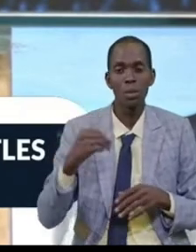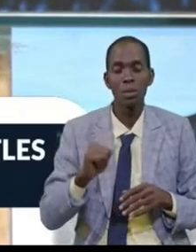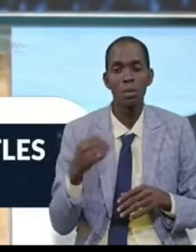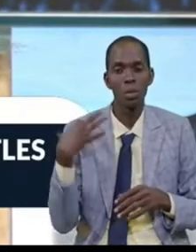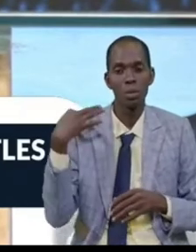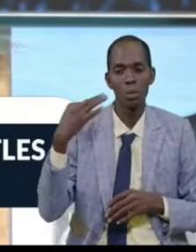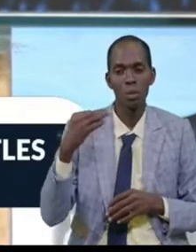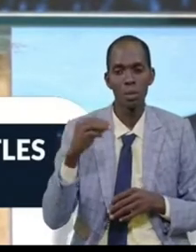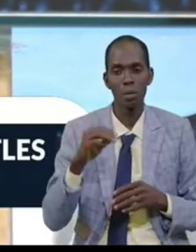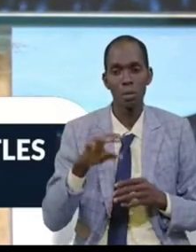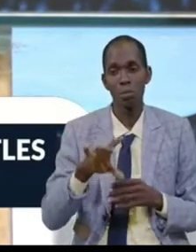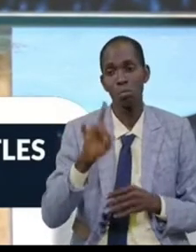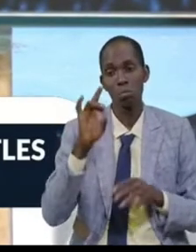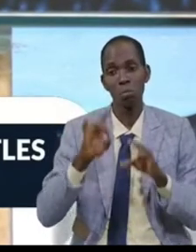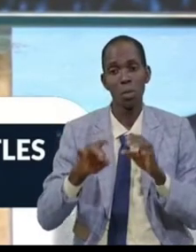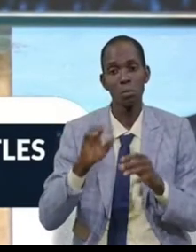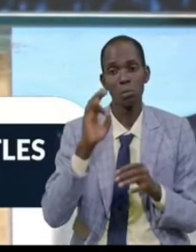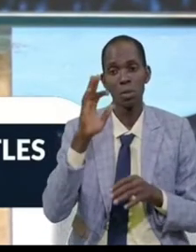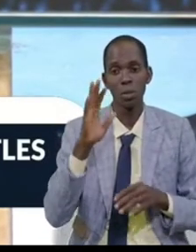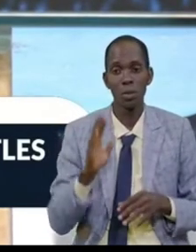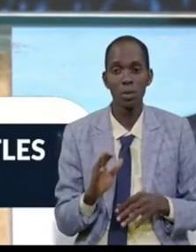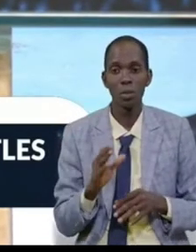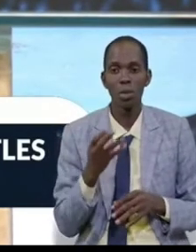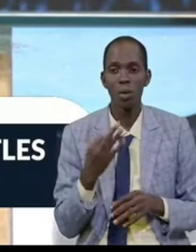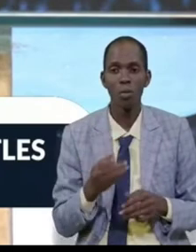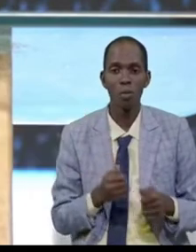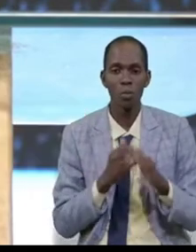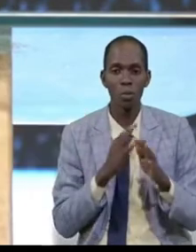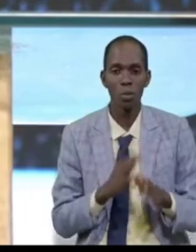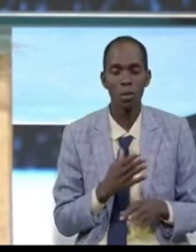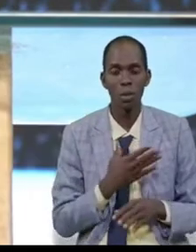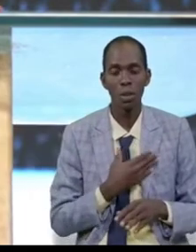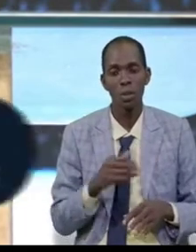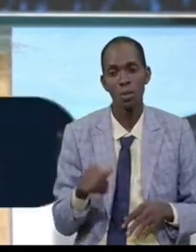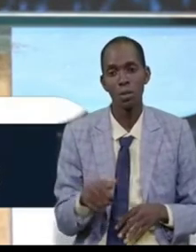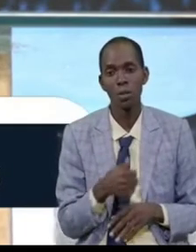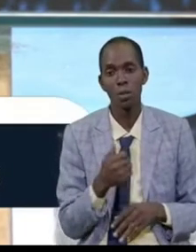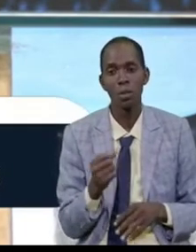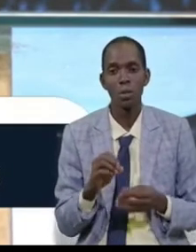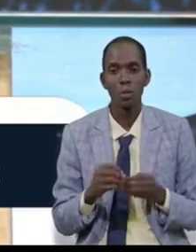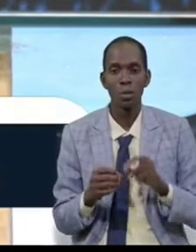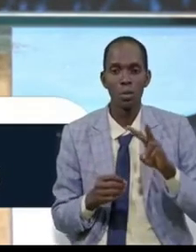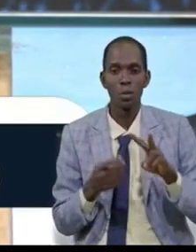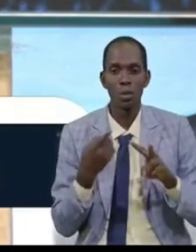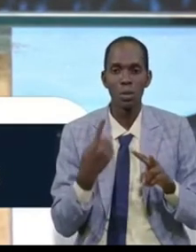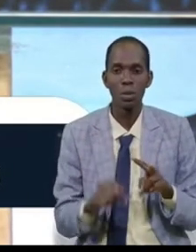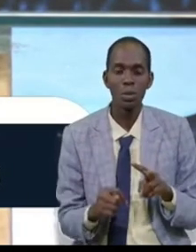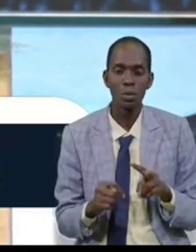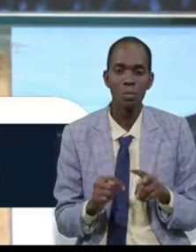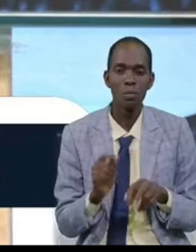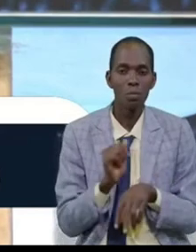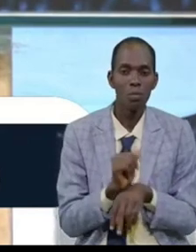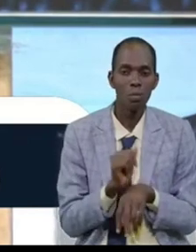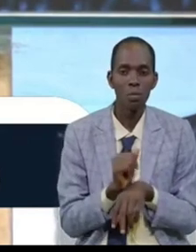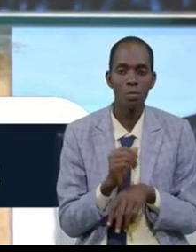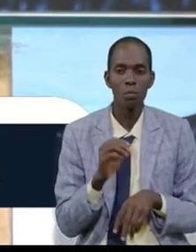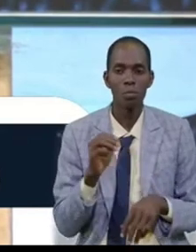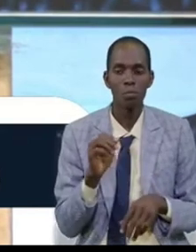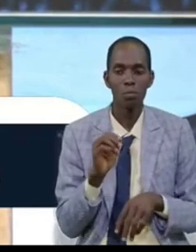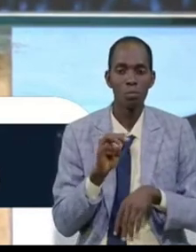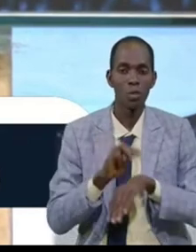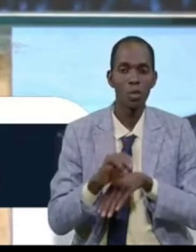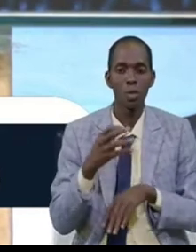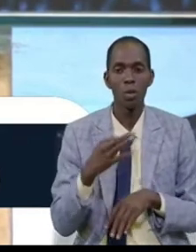ministers. Number two, the assigned ministry of ambassadors and all